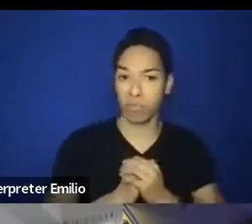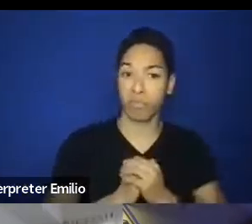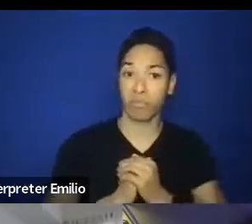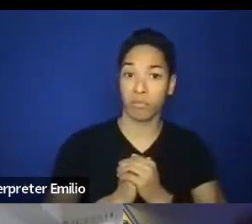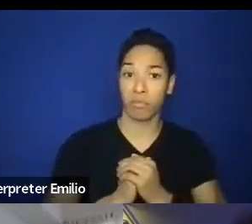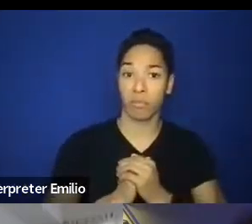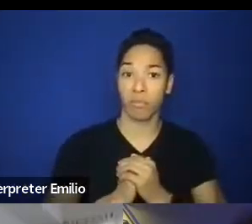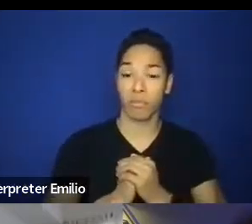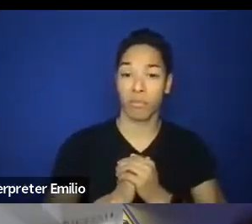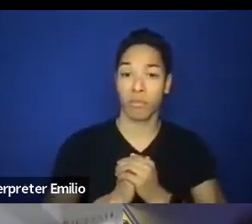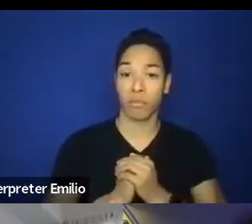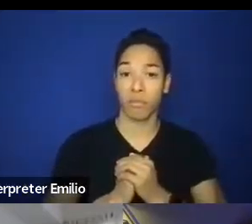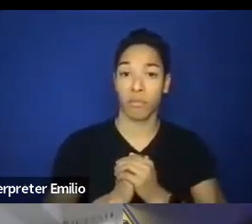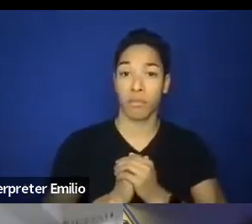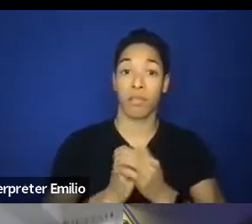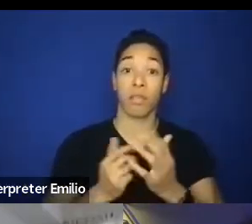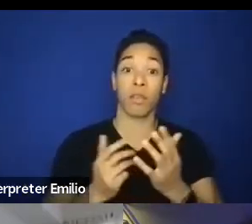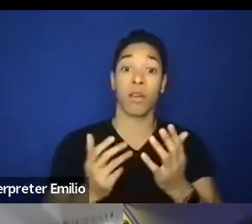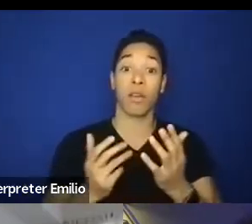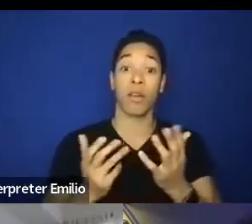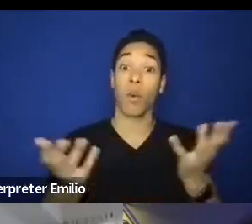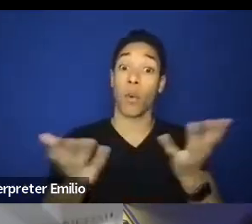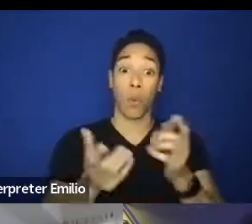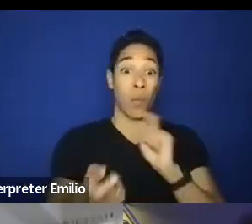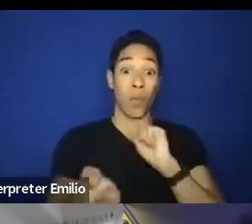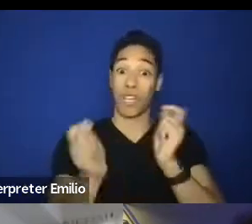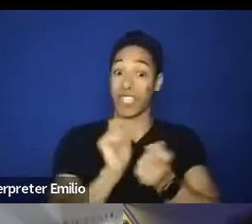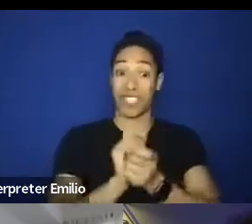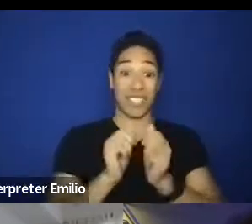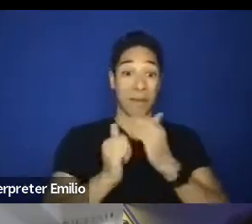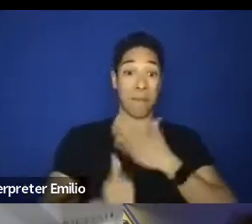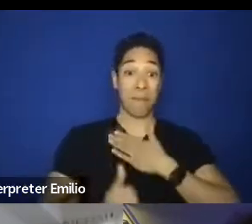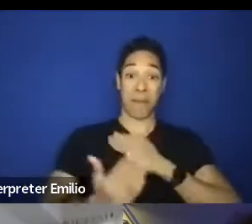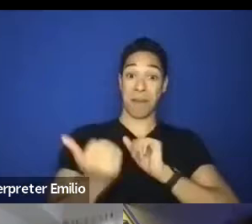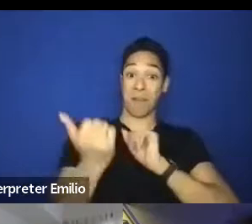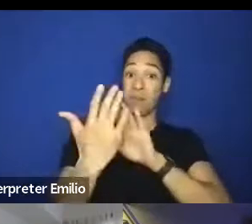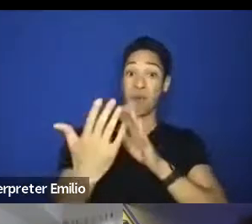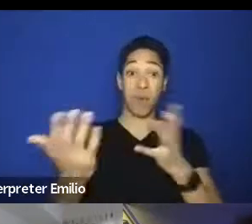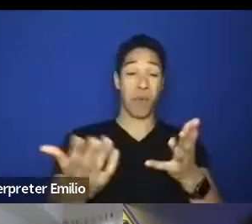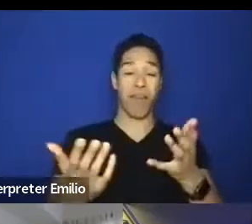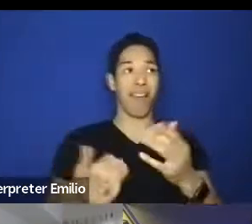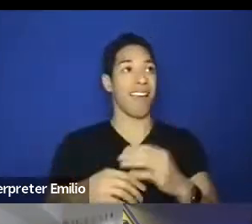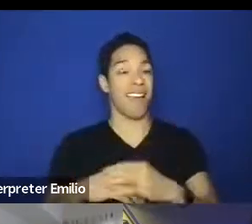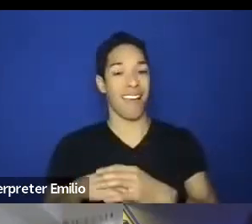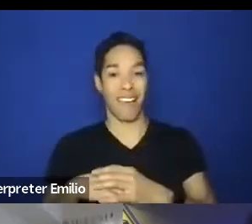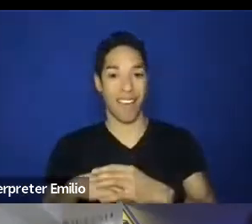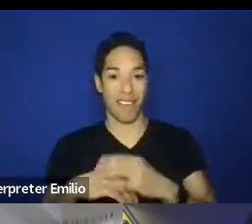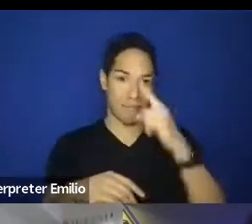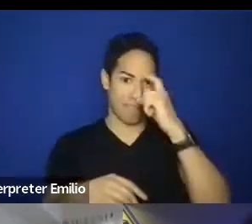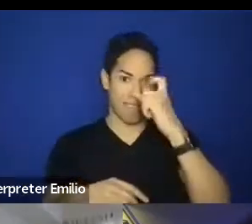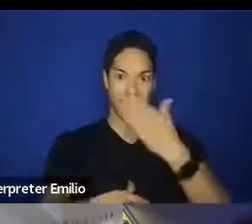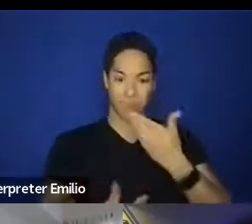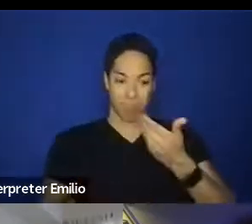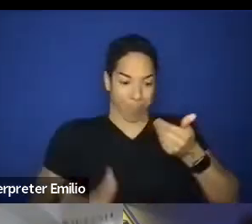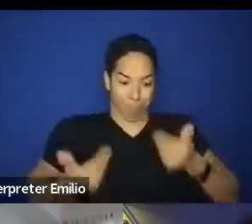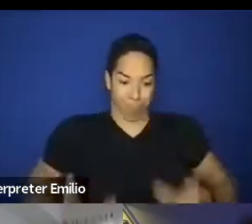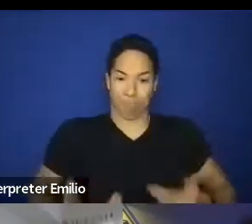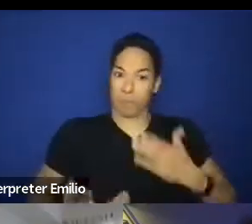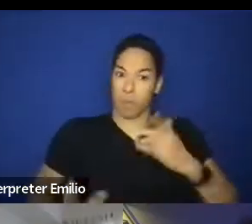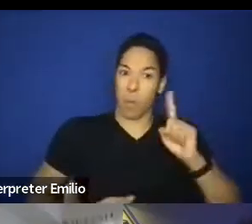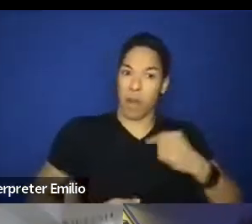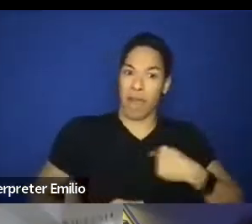in terms of how I approach casting. I've always, because who I am and where I come from and